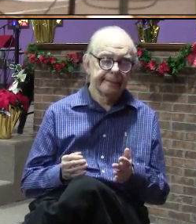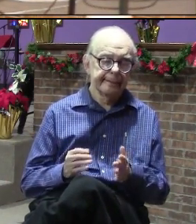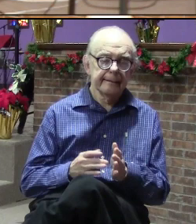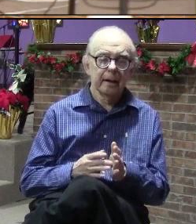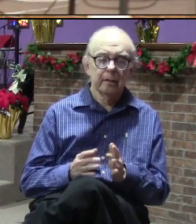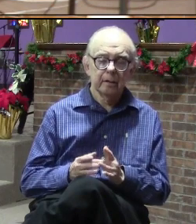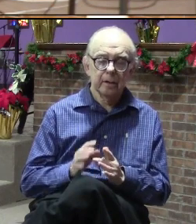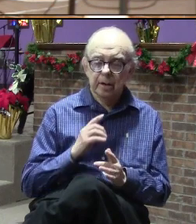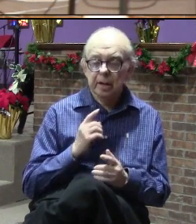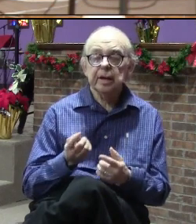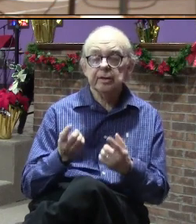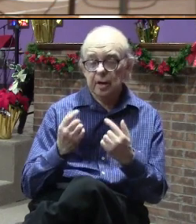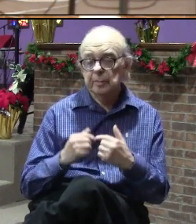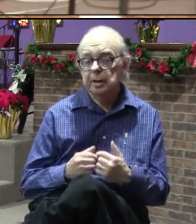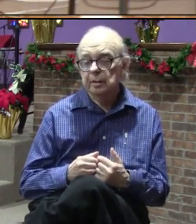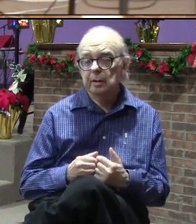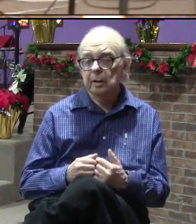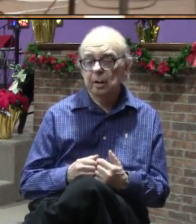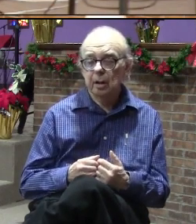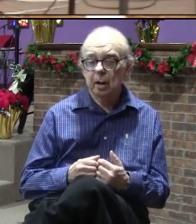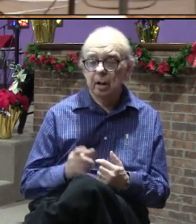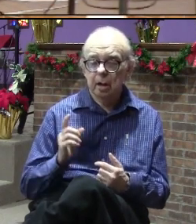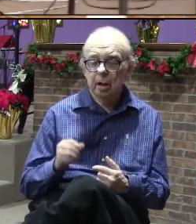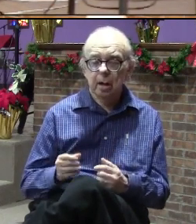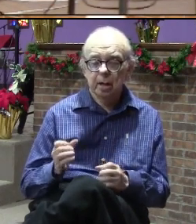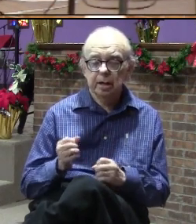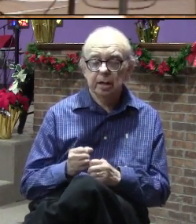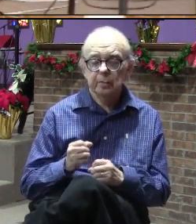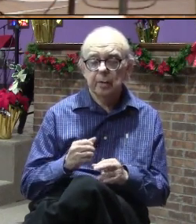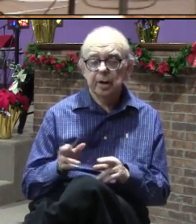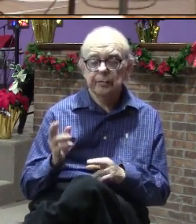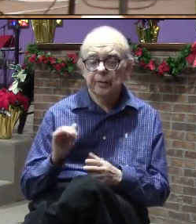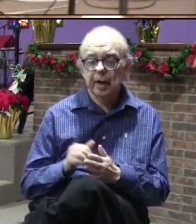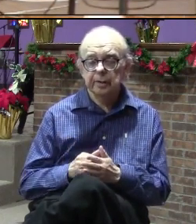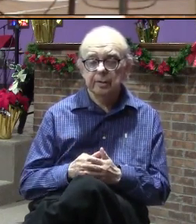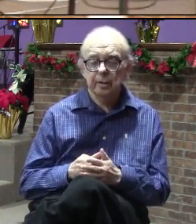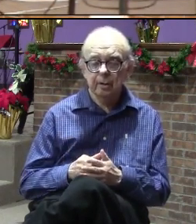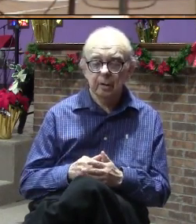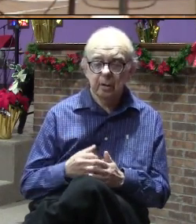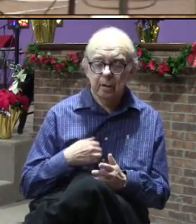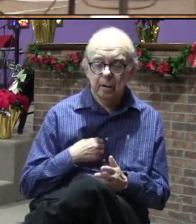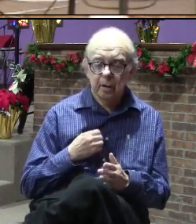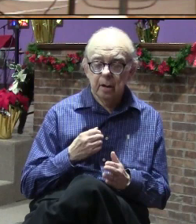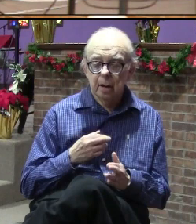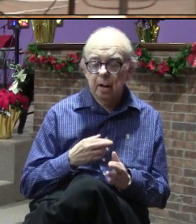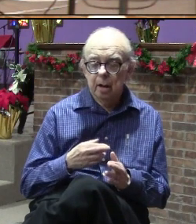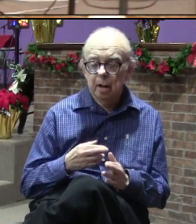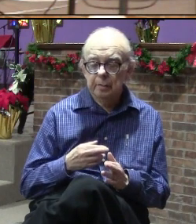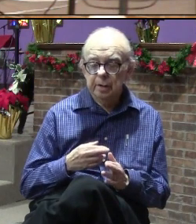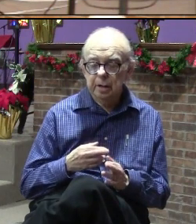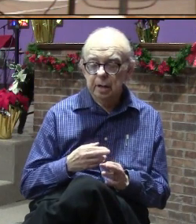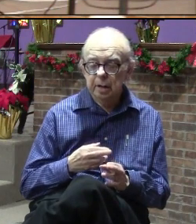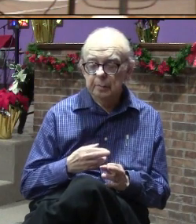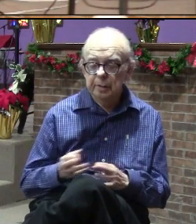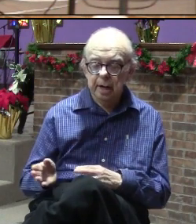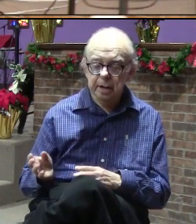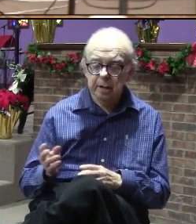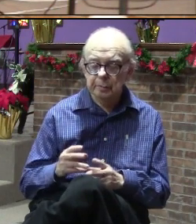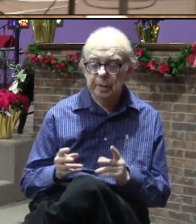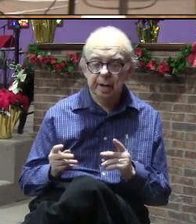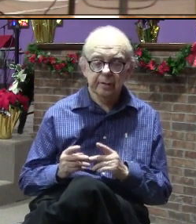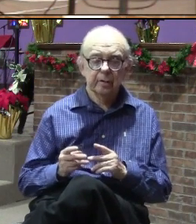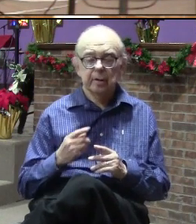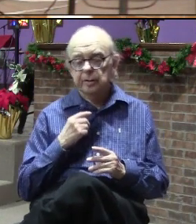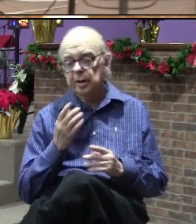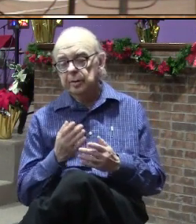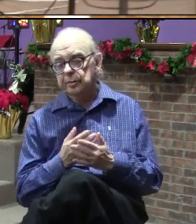Jesus is coming. And you need to get prepared because I'm preparing the place. Can I tell you